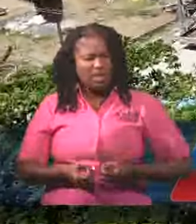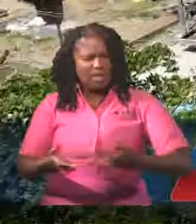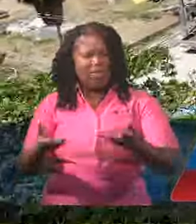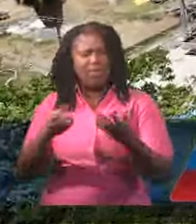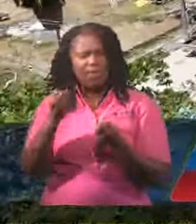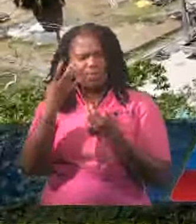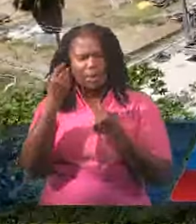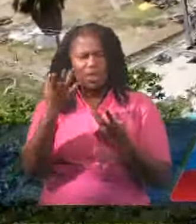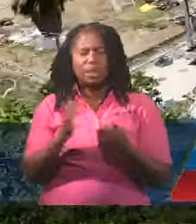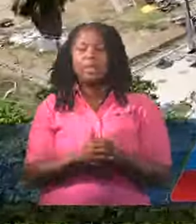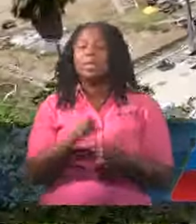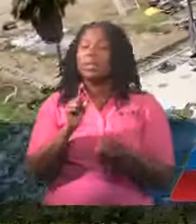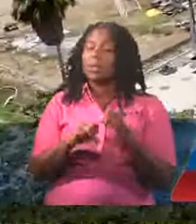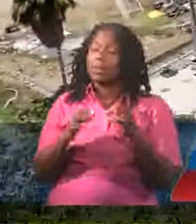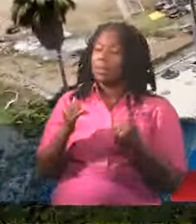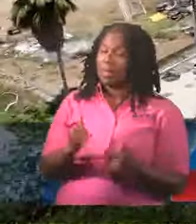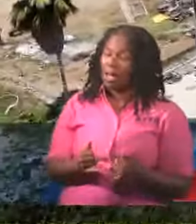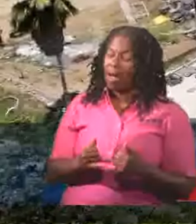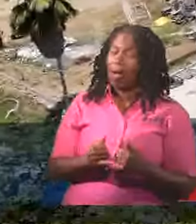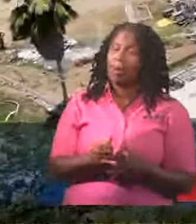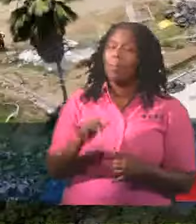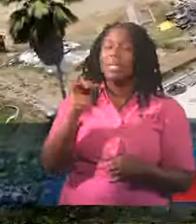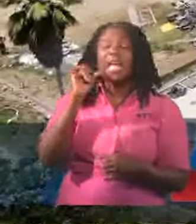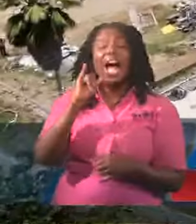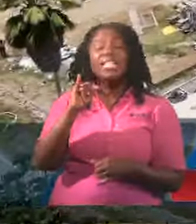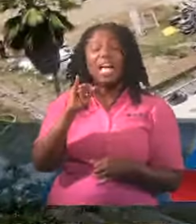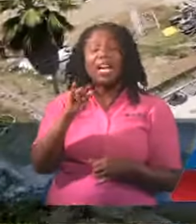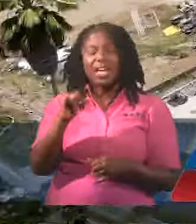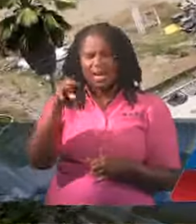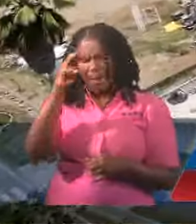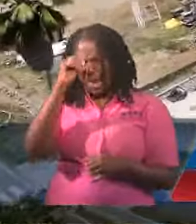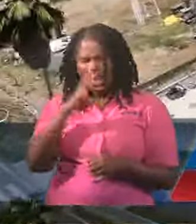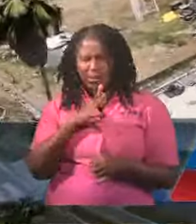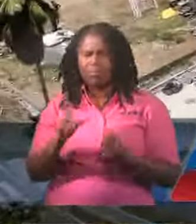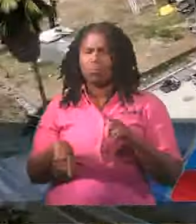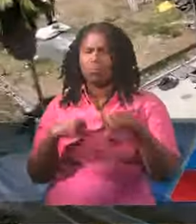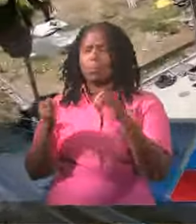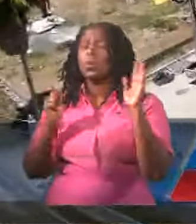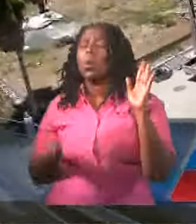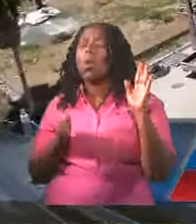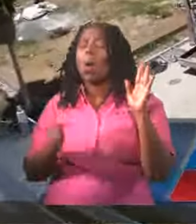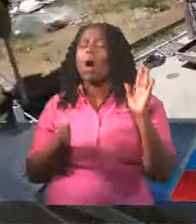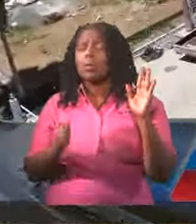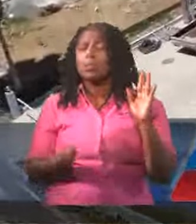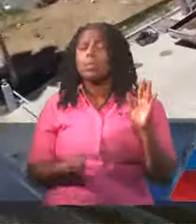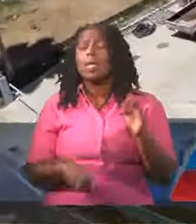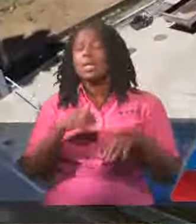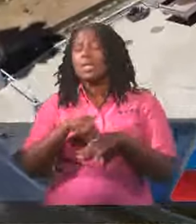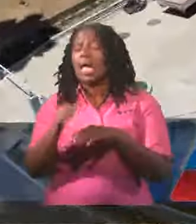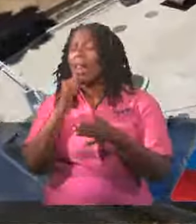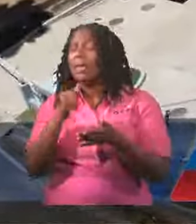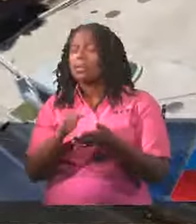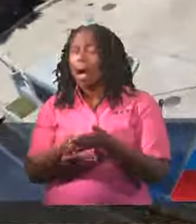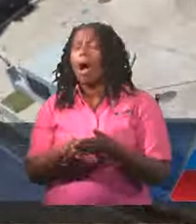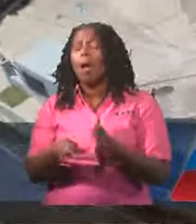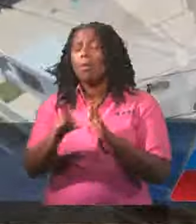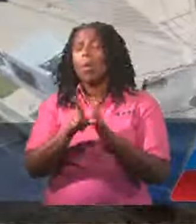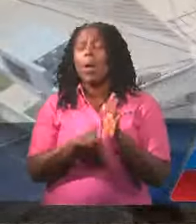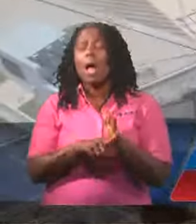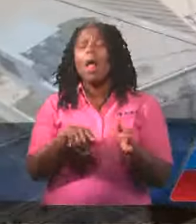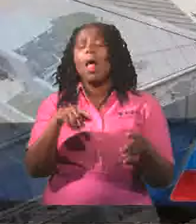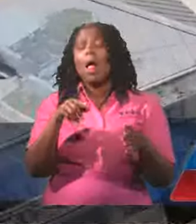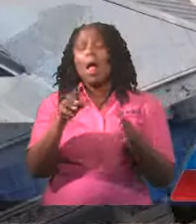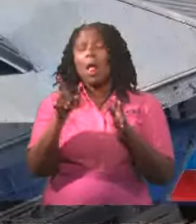taken legal action against the EIDCOT and a pre-action protocol letter was sent to the company. The minority said EIDCOT's refusal to